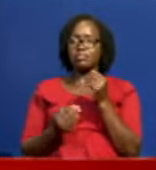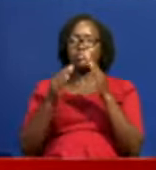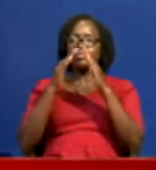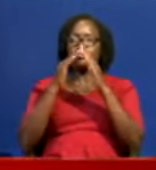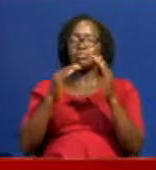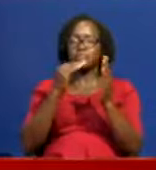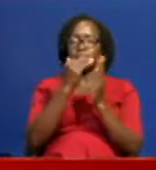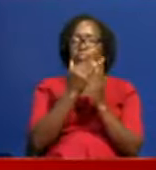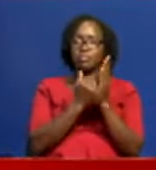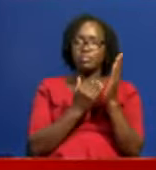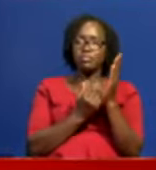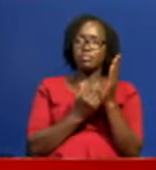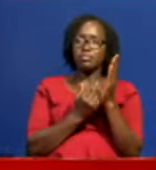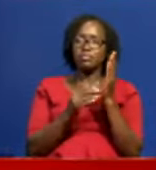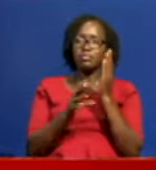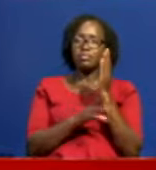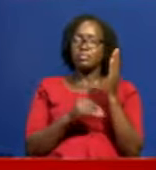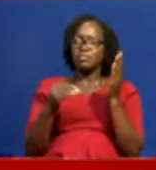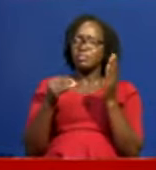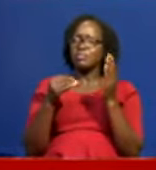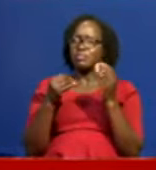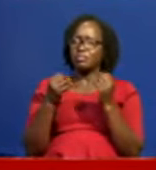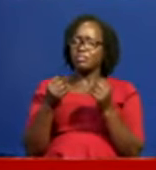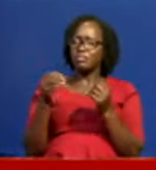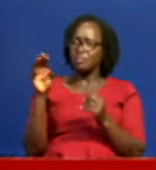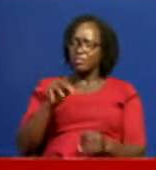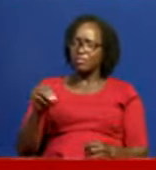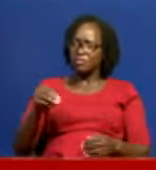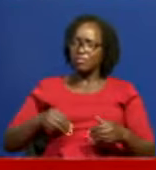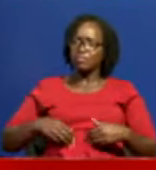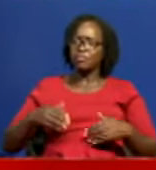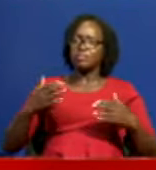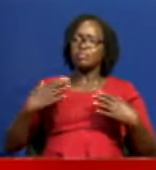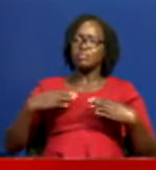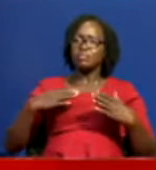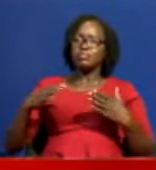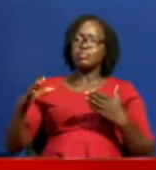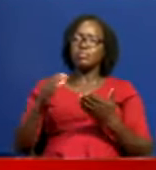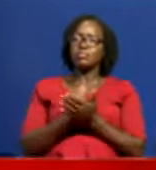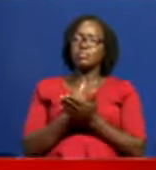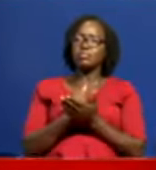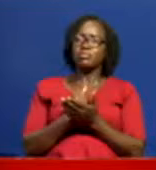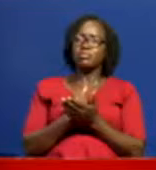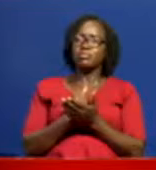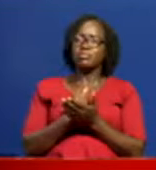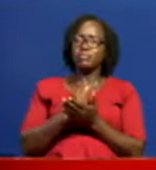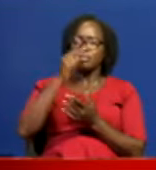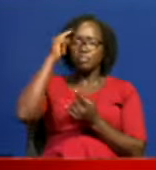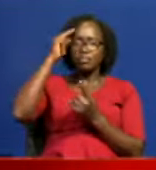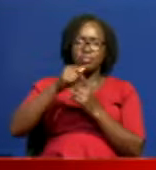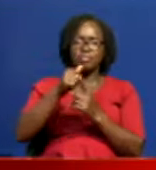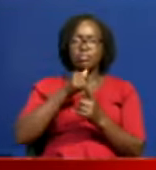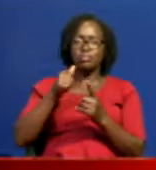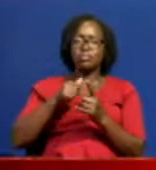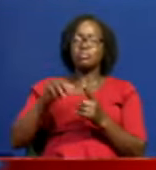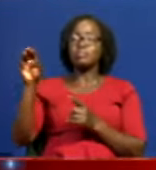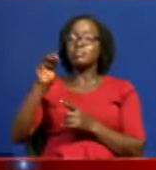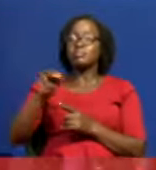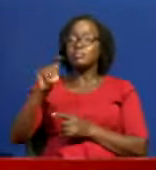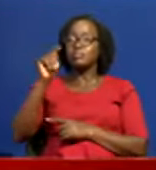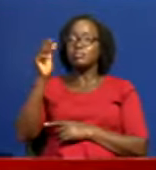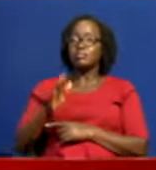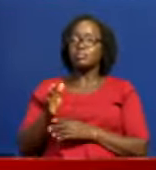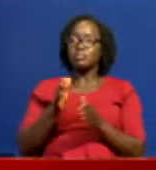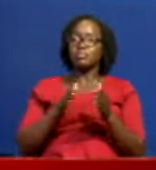program, robbing millions of young people employment prospects and denying millions of Kenyans